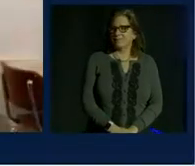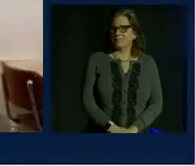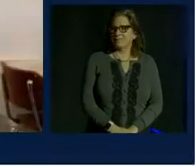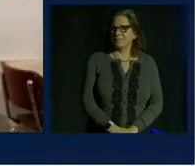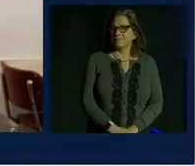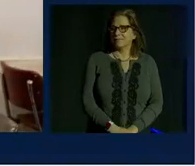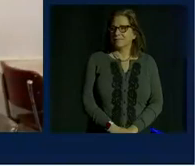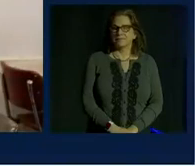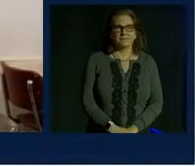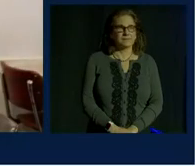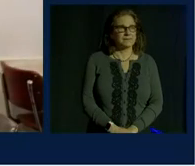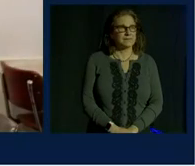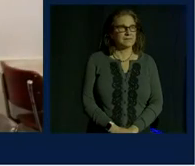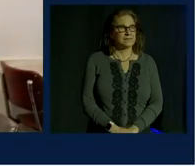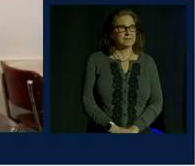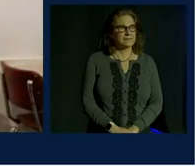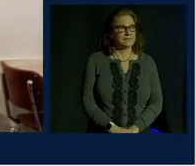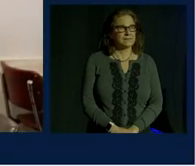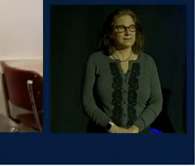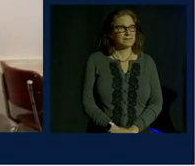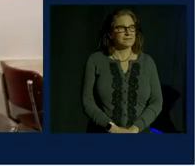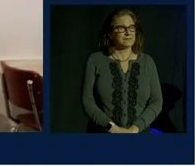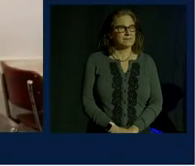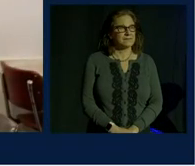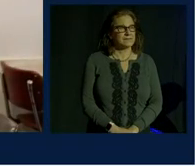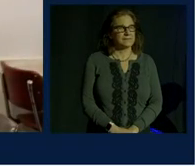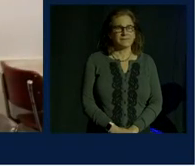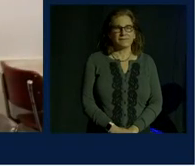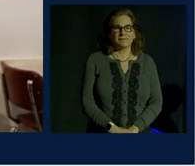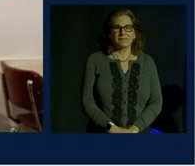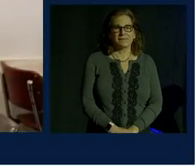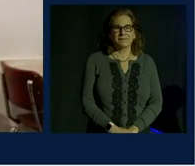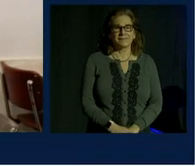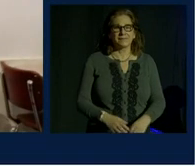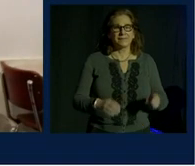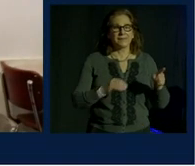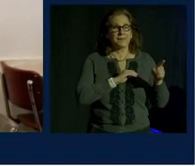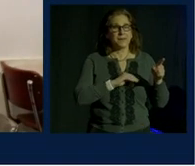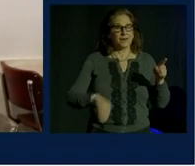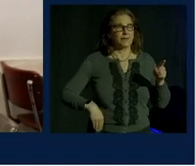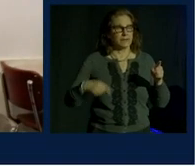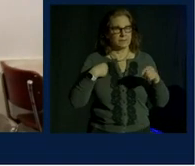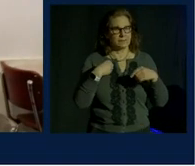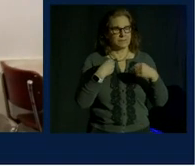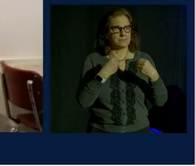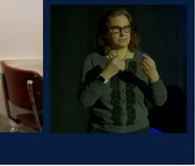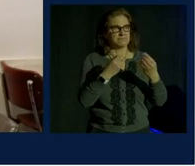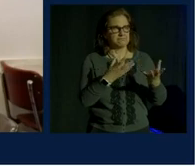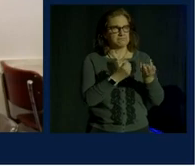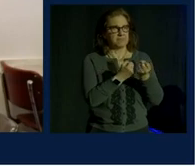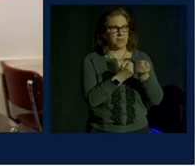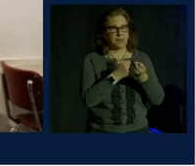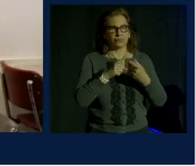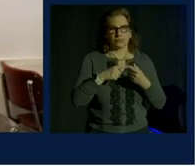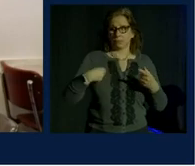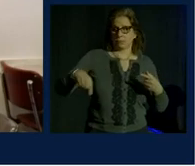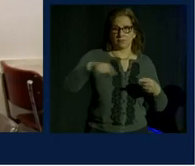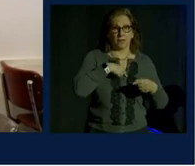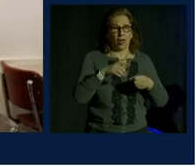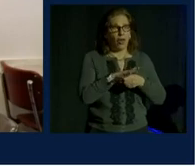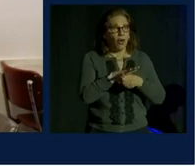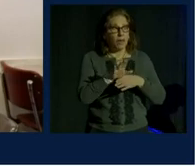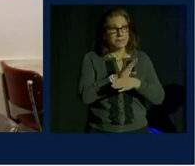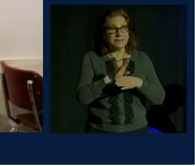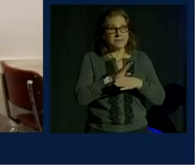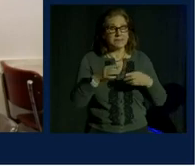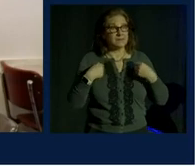You know, the mayor has been wonderful, always been so supportive of us. The city's been very supportive of us, and we really appreciate it. So every little bit helps quite a